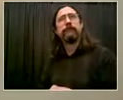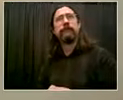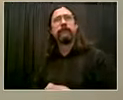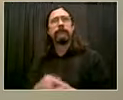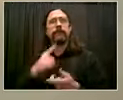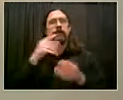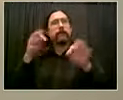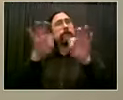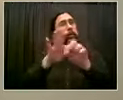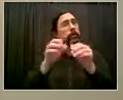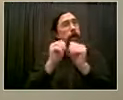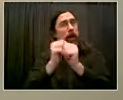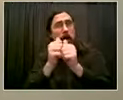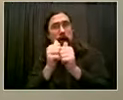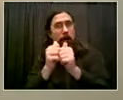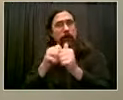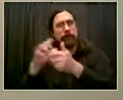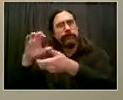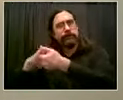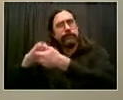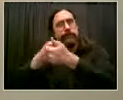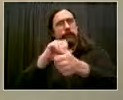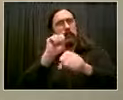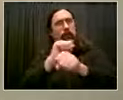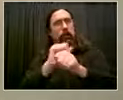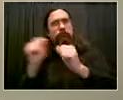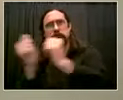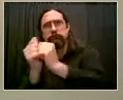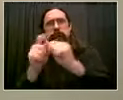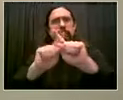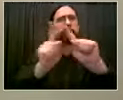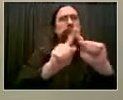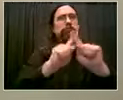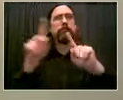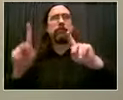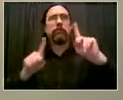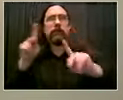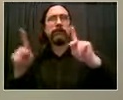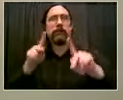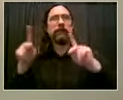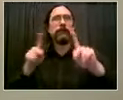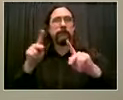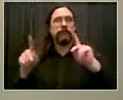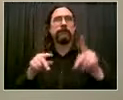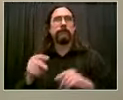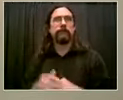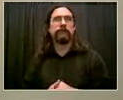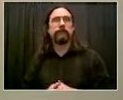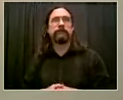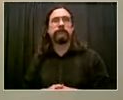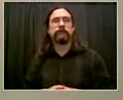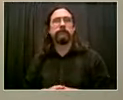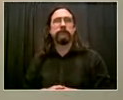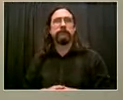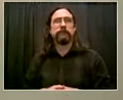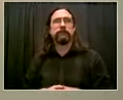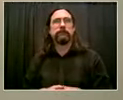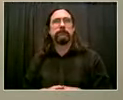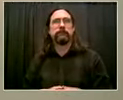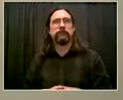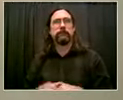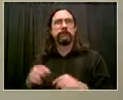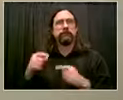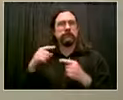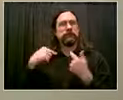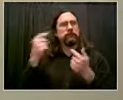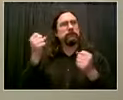This is a team that's feet are on the ground. And these four hotels have folk coming back from Rikers Island, folk coming back from state